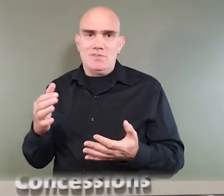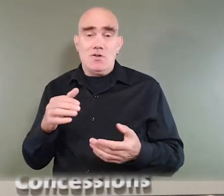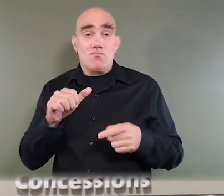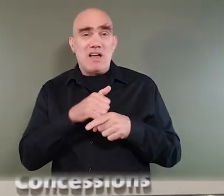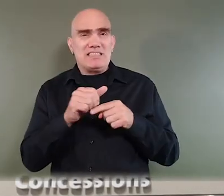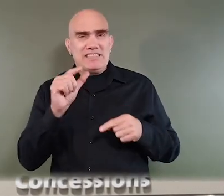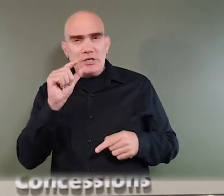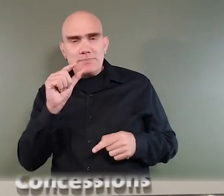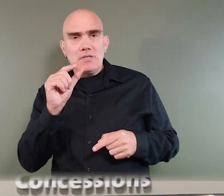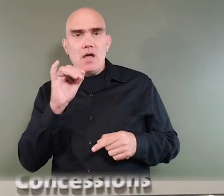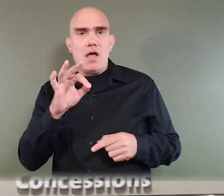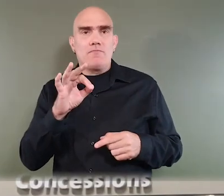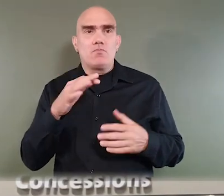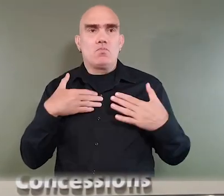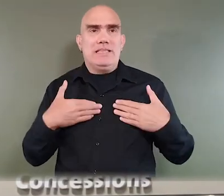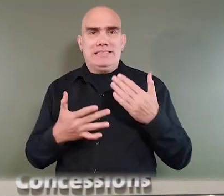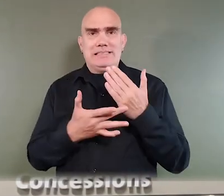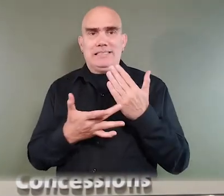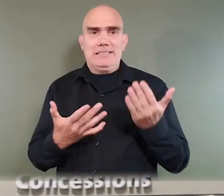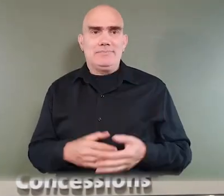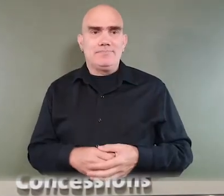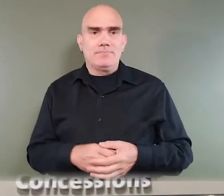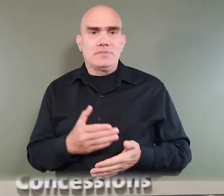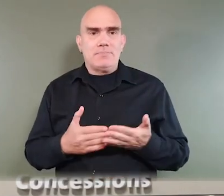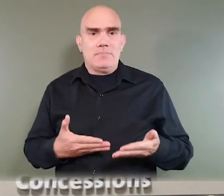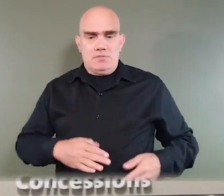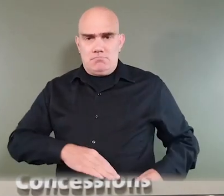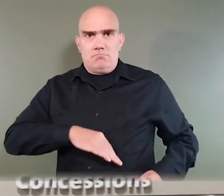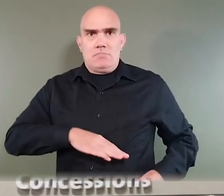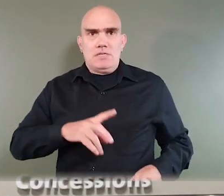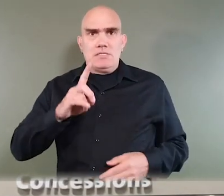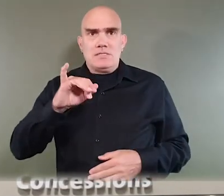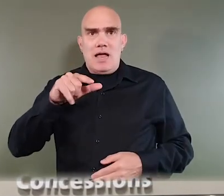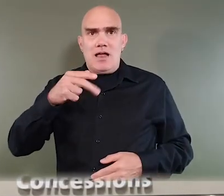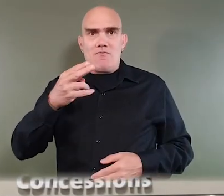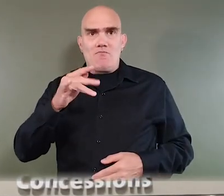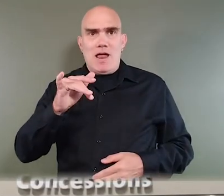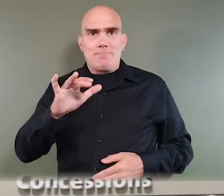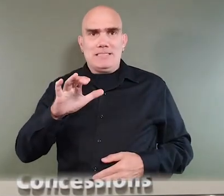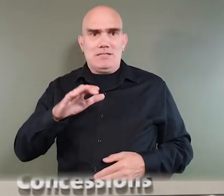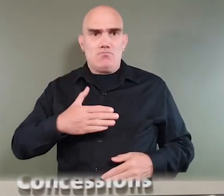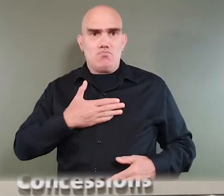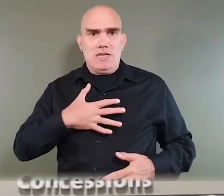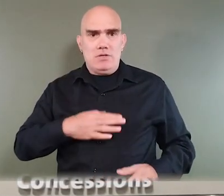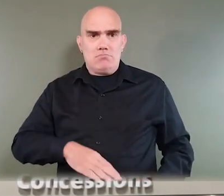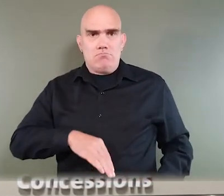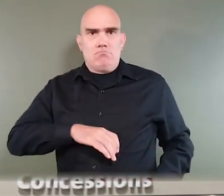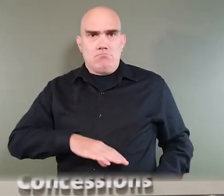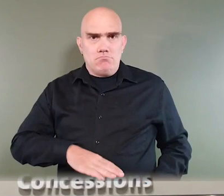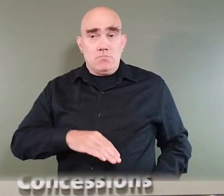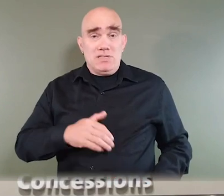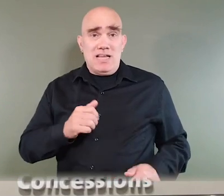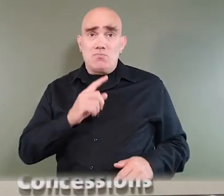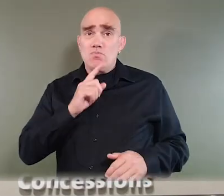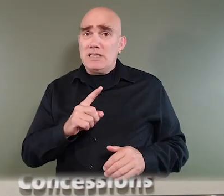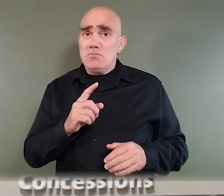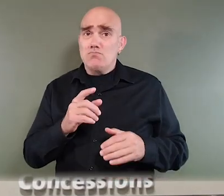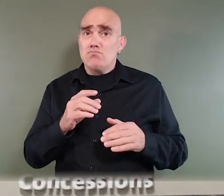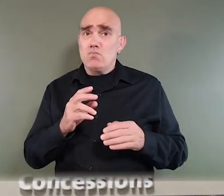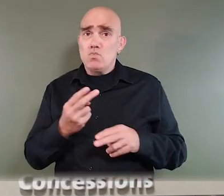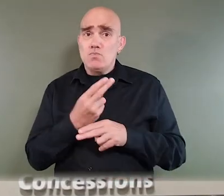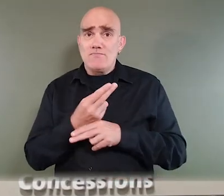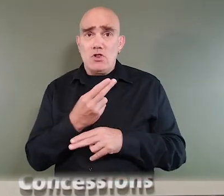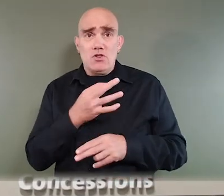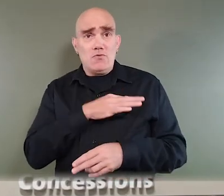breathing technique, some diaphragmatic breathing, which can be very useful if you're struggling with any issues in here.